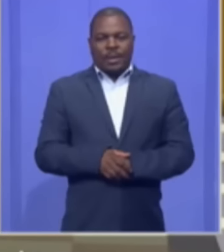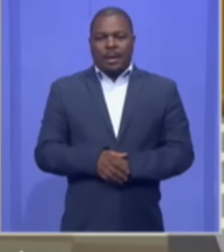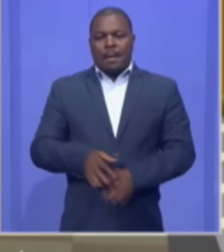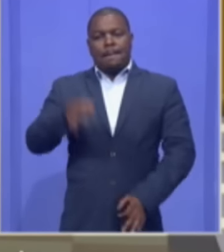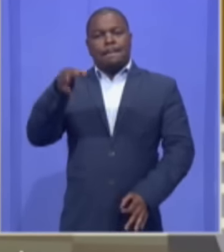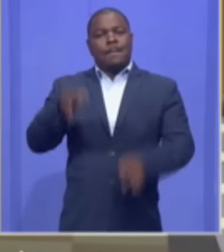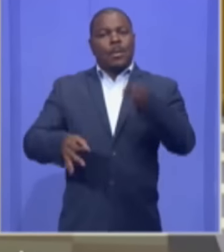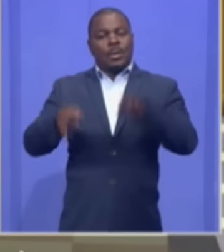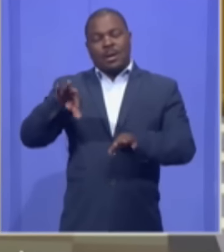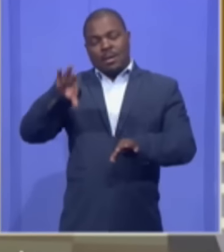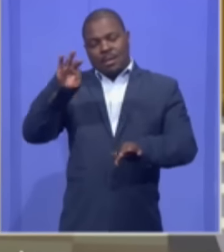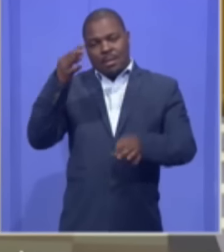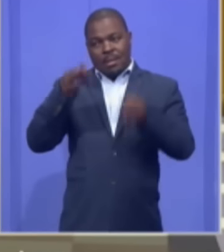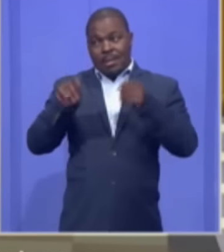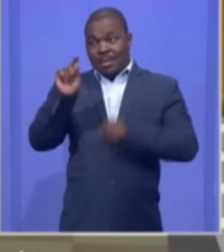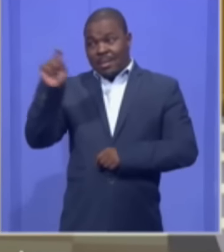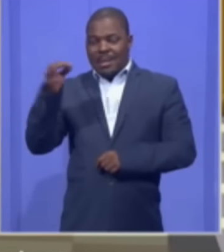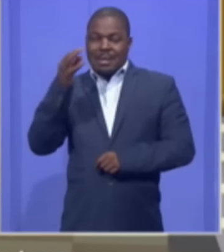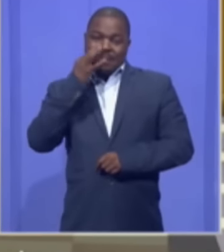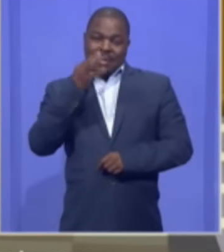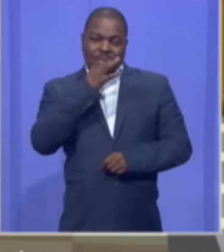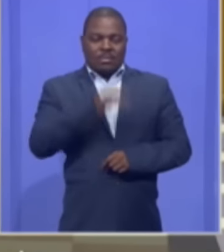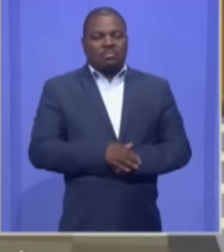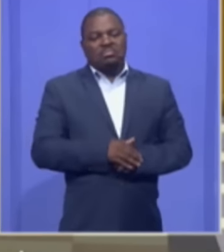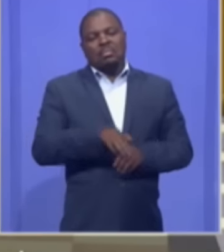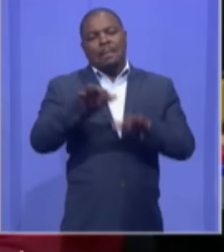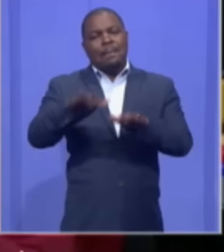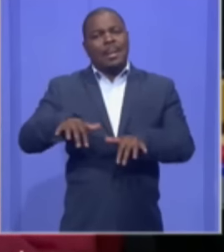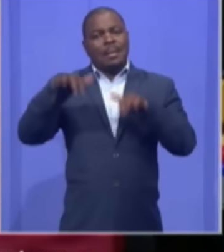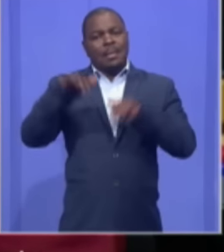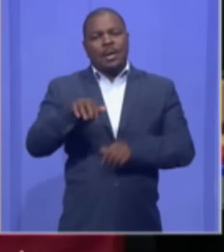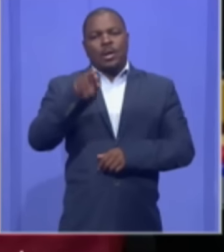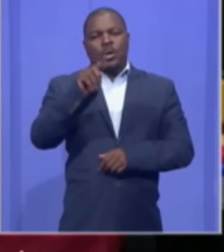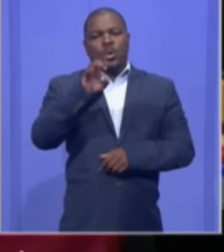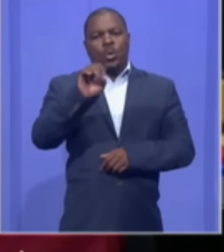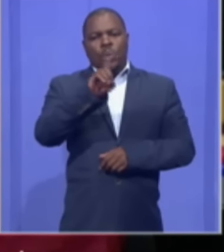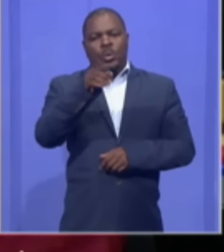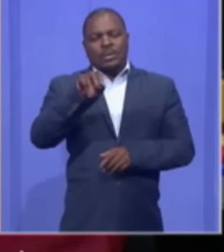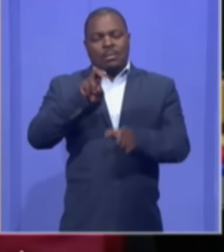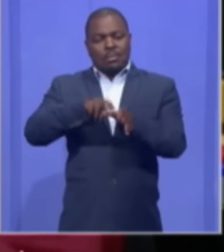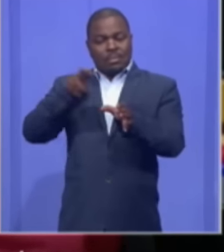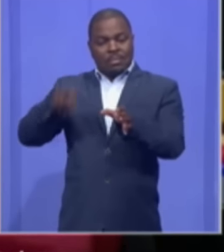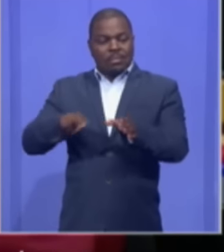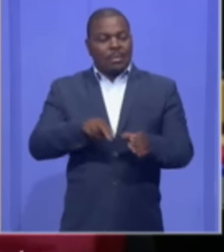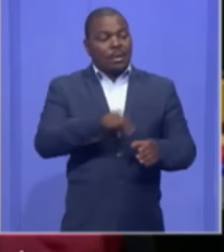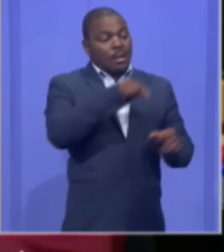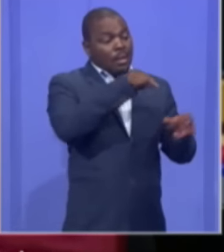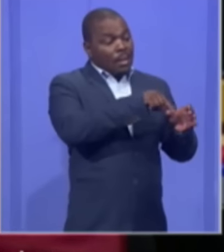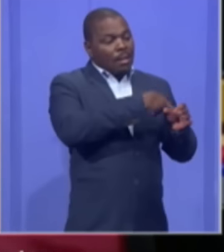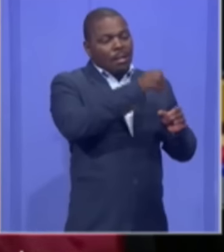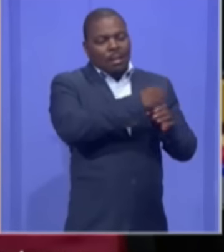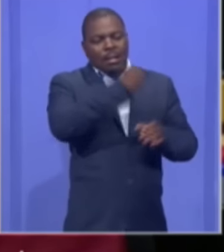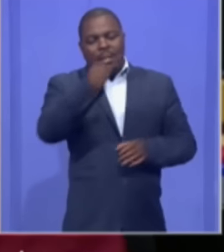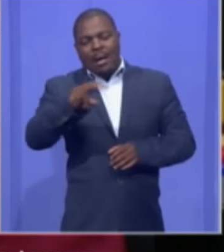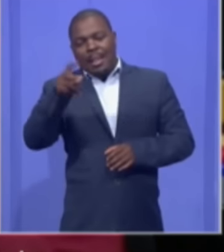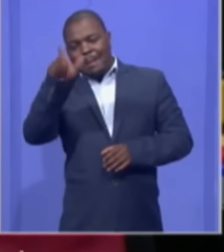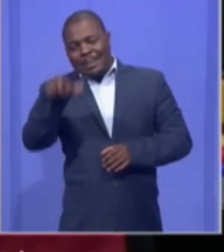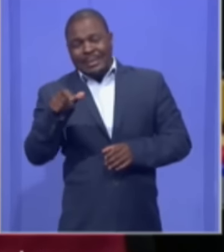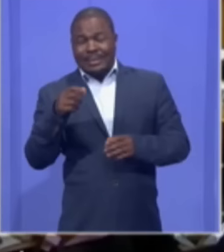Bahlophulli ba dipolotiki ba re ho tlilo ba boima haholo ho EFF ho tlatsa sekgeo sa ngaka Mbuyiseni Ndlozi